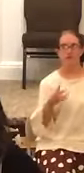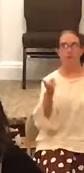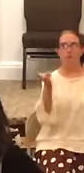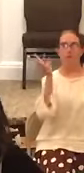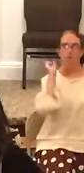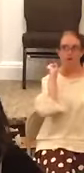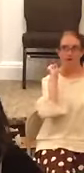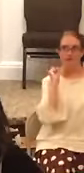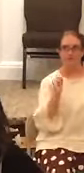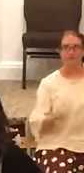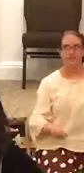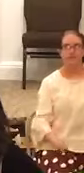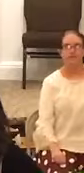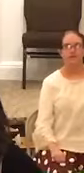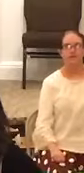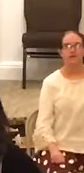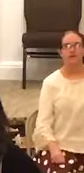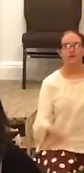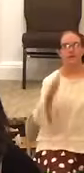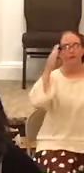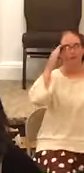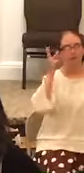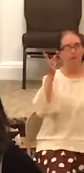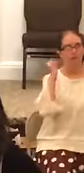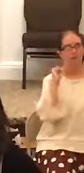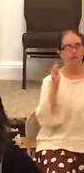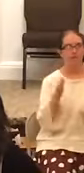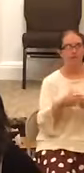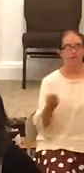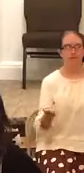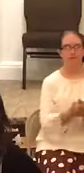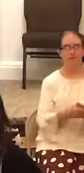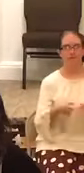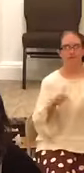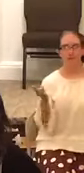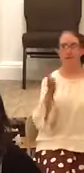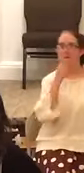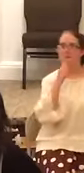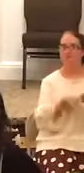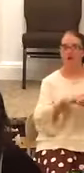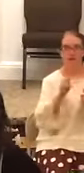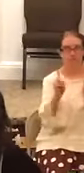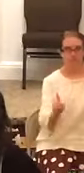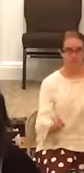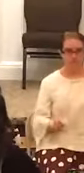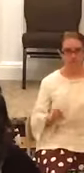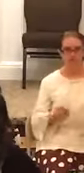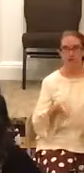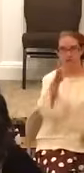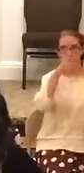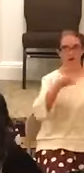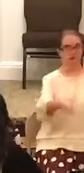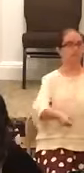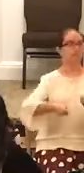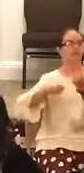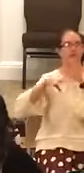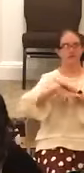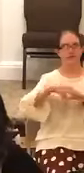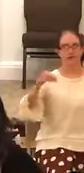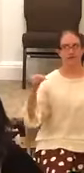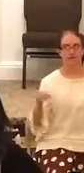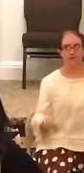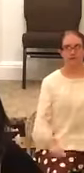be. You ought to know what we used to be. There were some of us in here that were some pretty bad rounders. Amen. But God pulled us out.